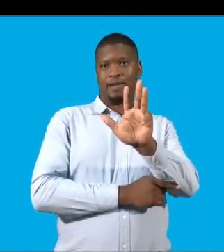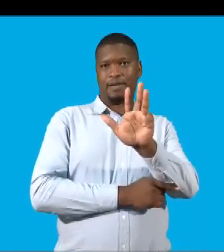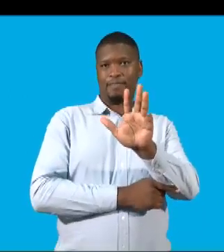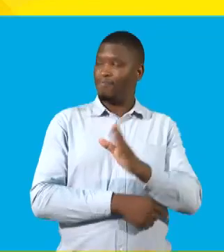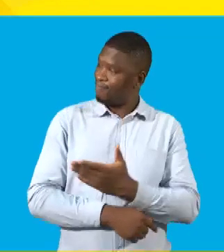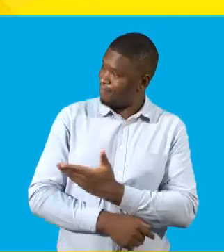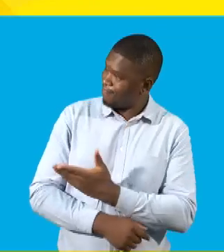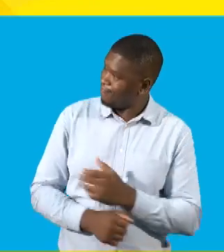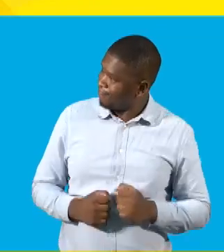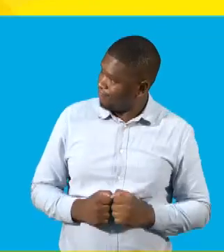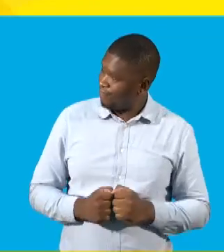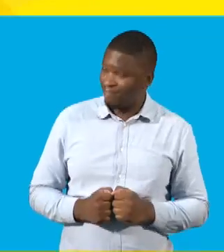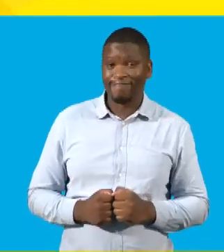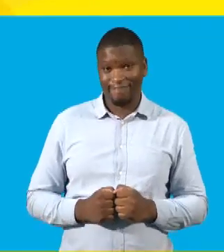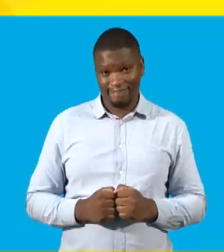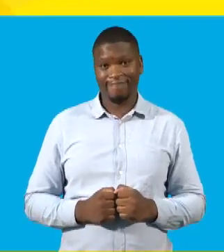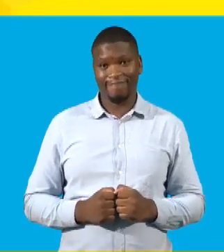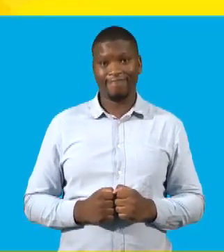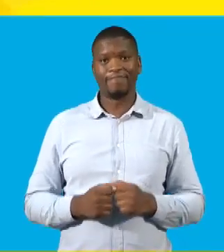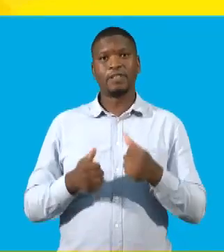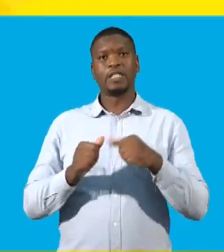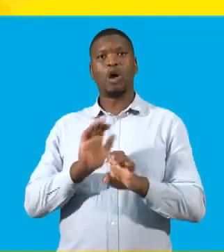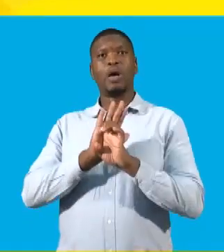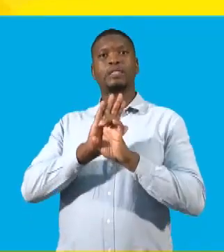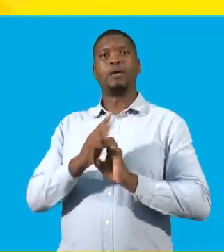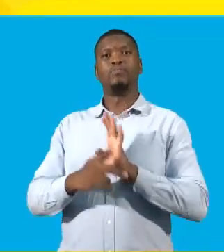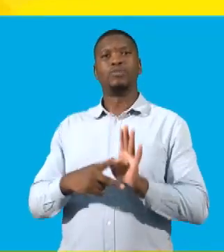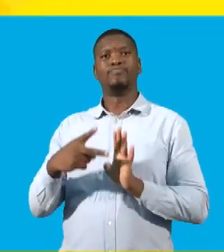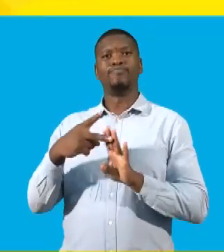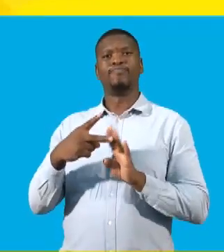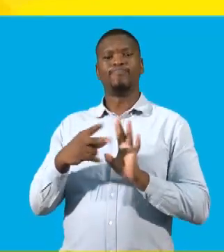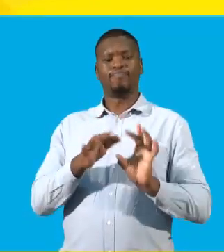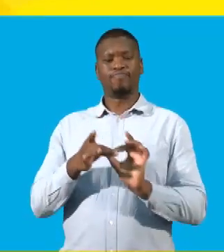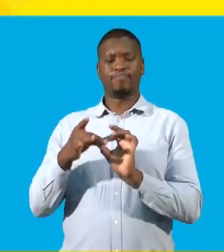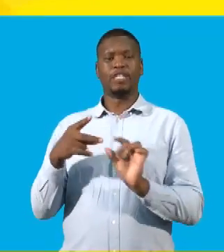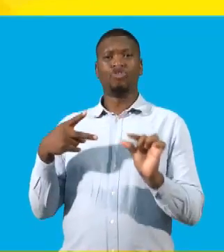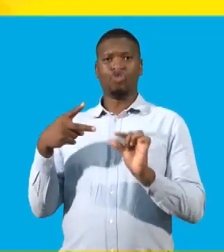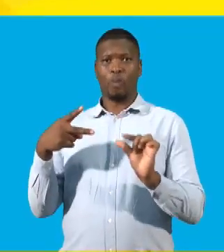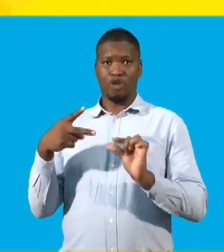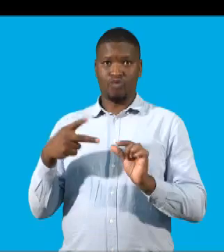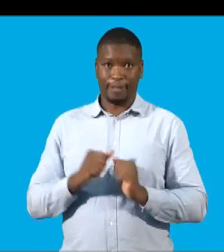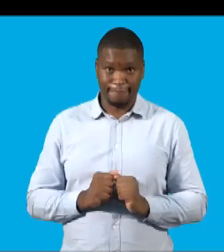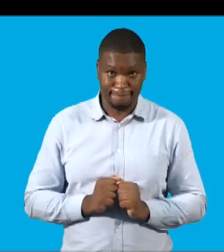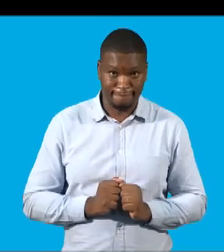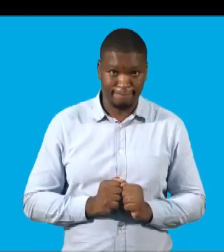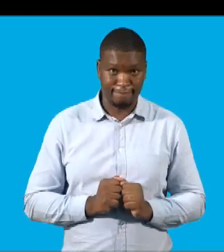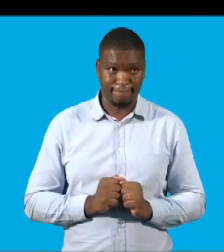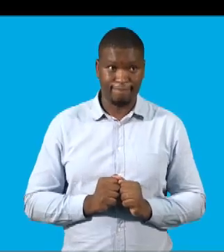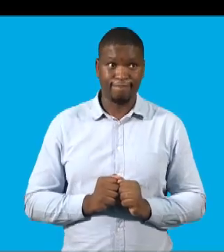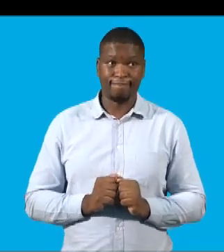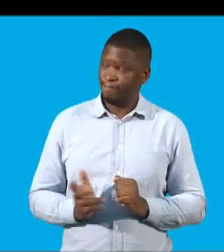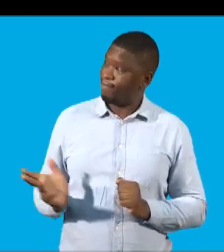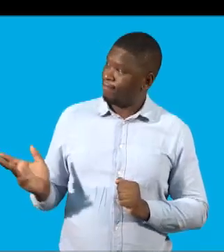3,069. Let's move over to the second example when it comes to the geometric series. So we have been